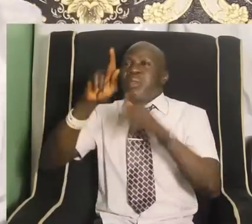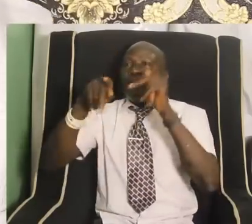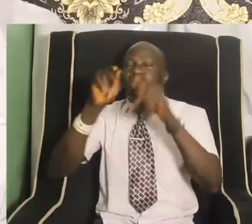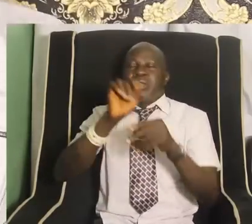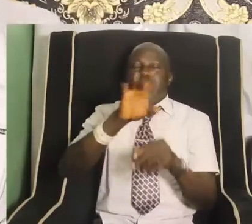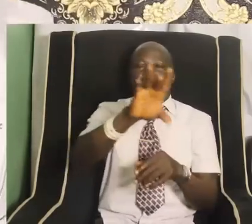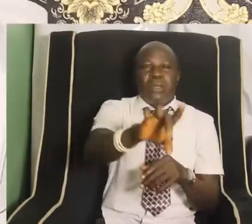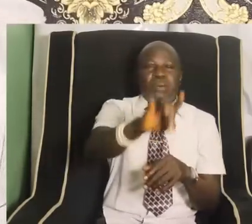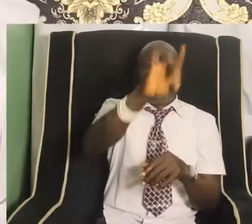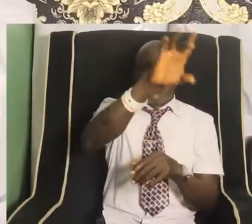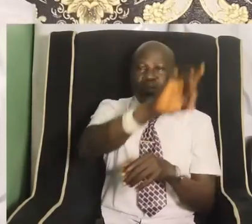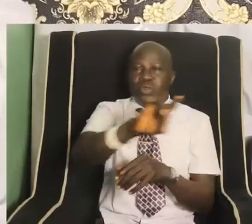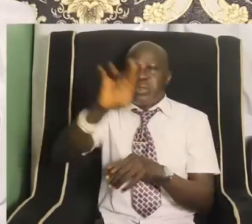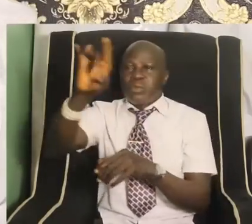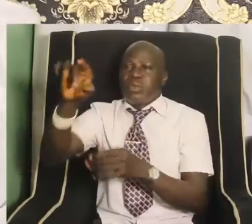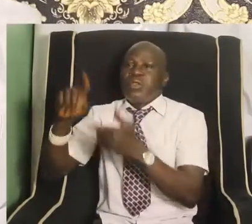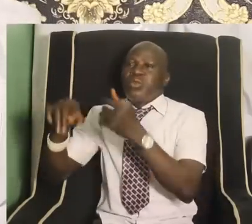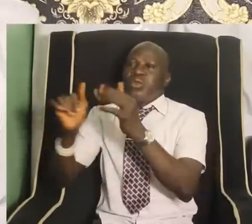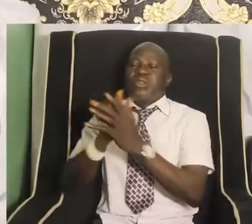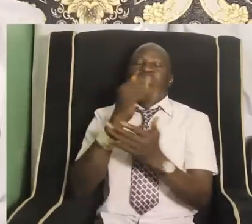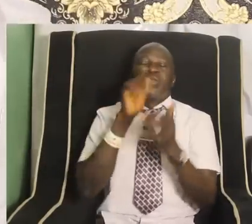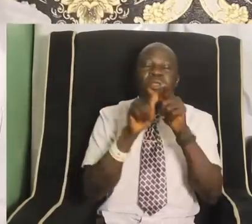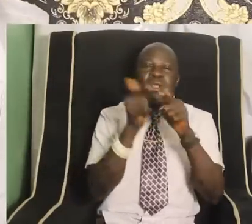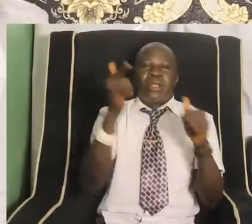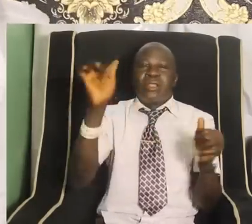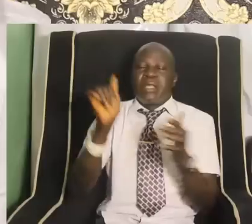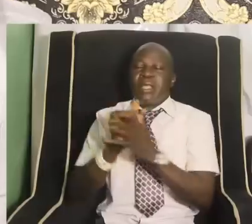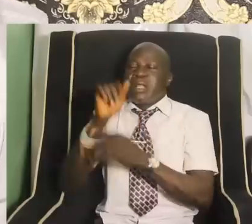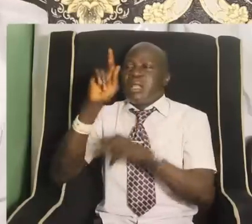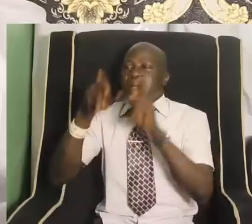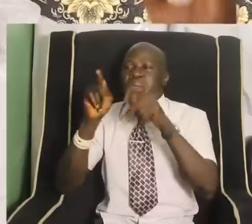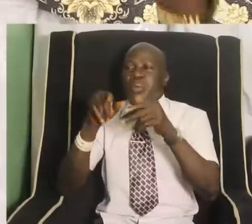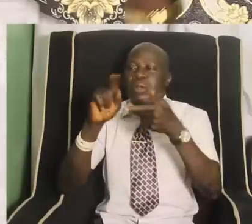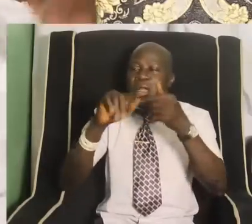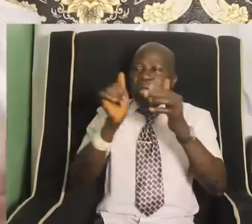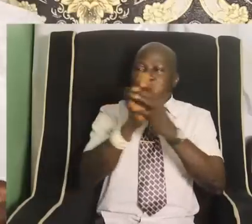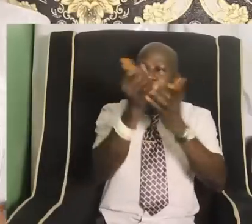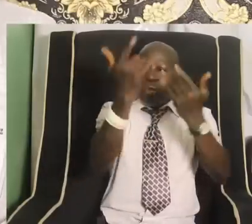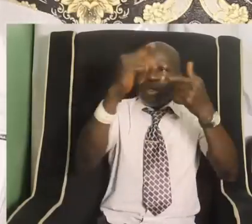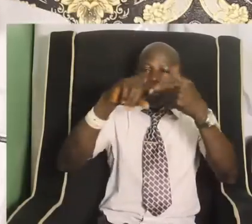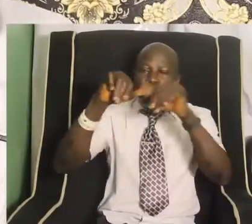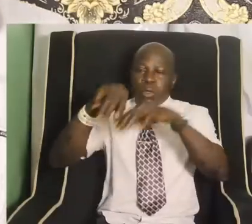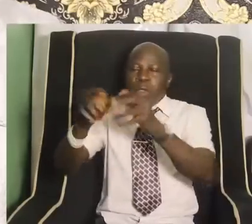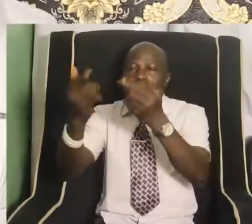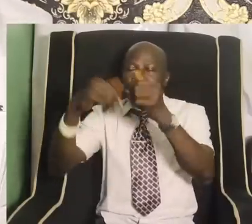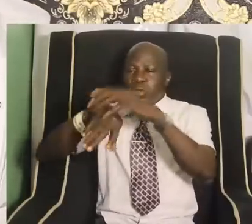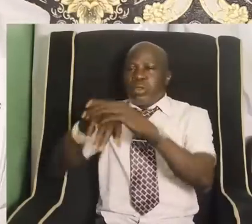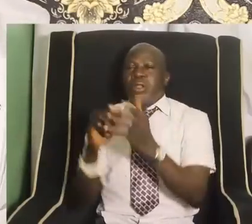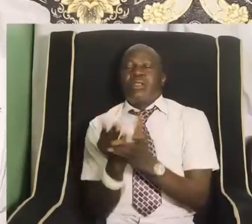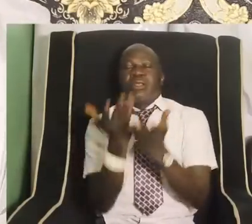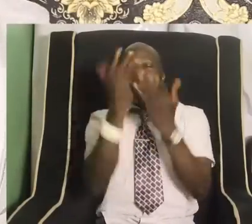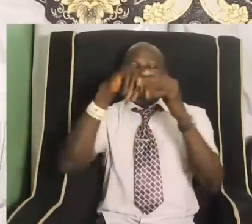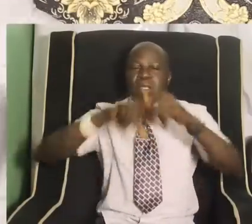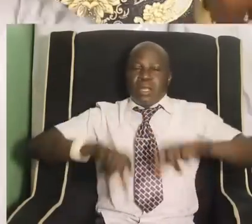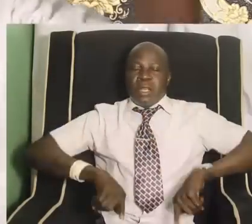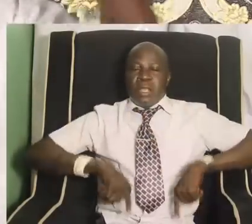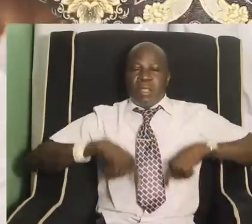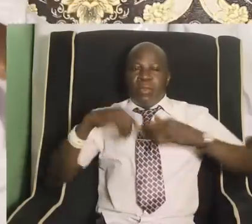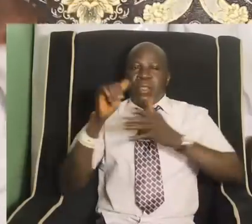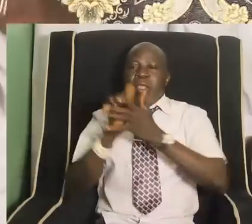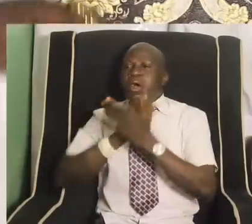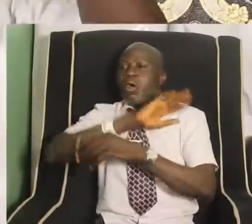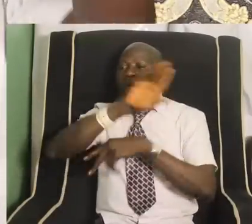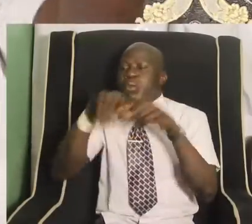lati je eyan. Those of you that have been destined to be great. Eyin ti akọ lati dide laye. Those of you that have been destined to be great in life. Eyin ti